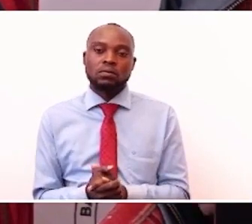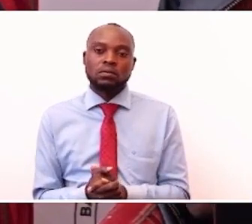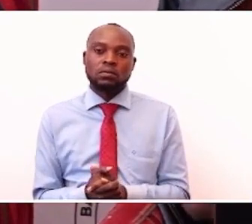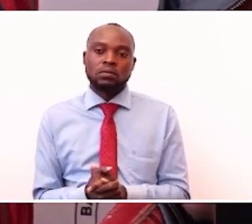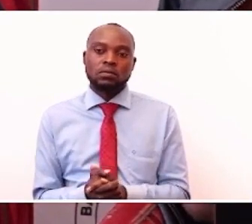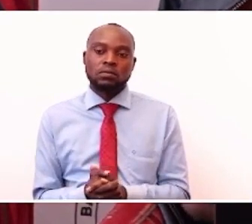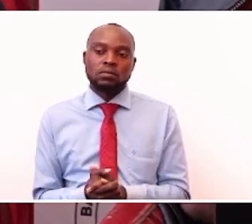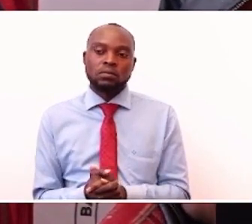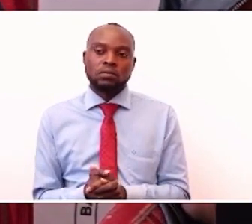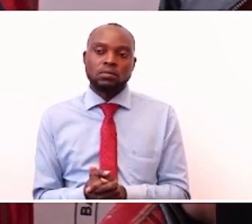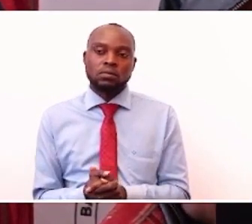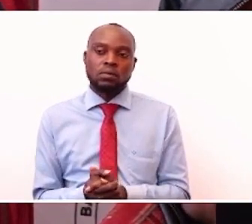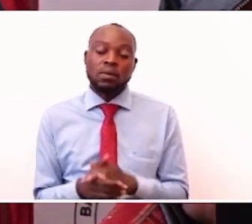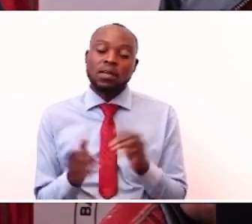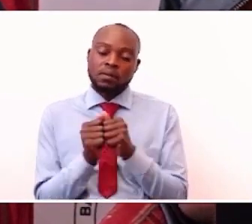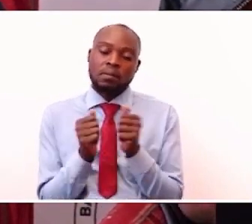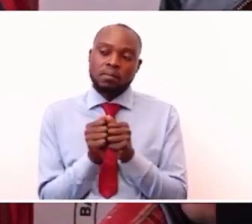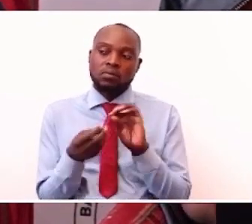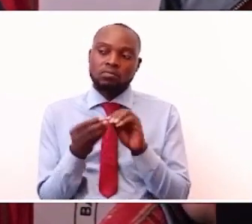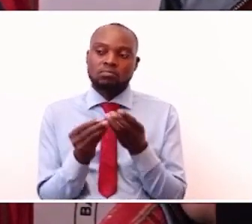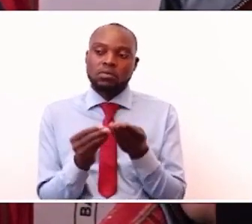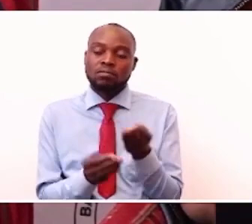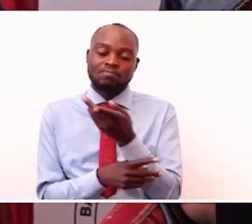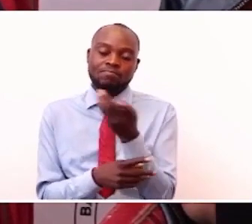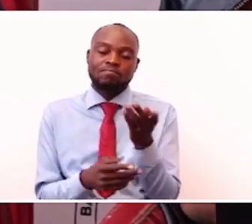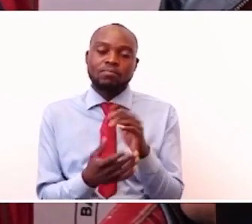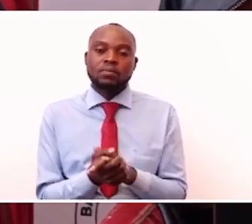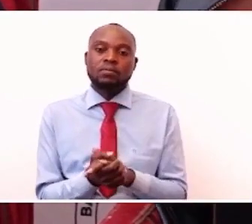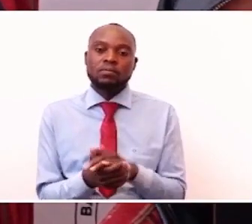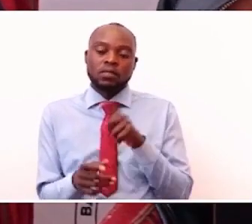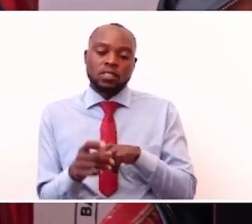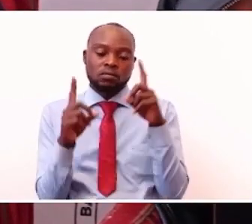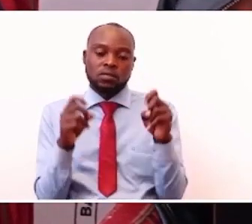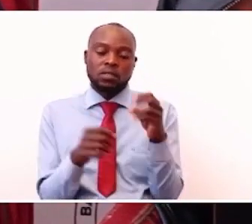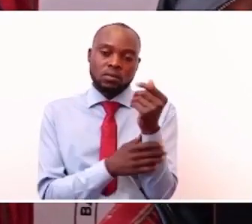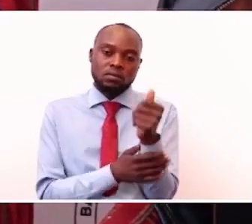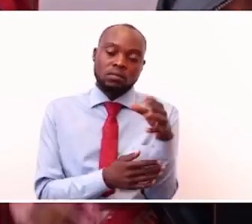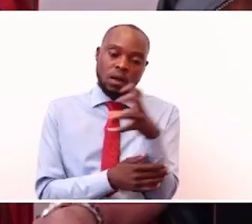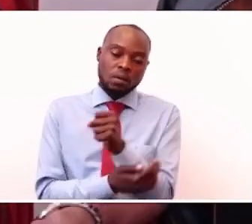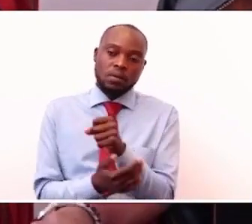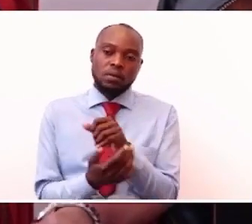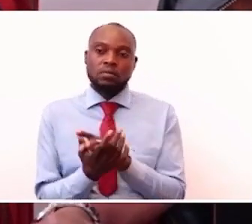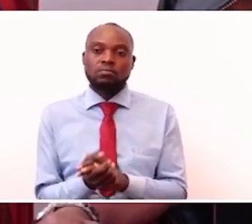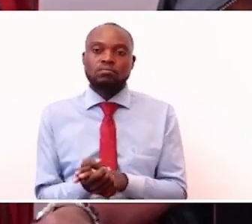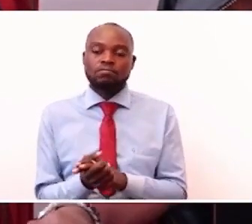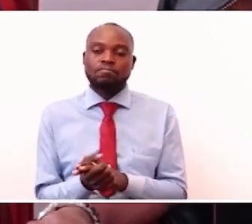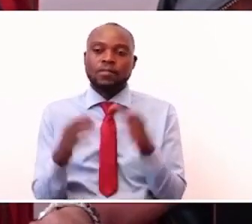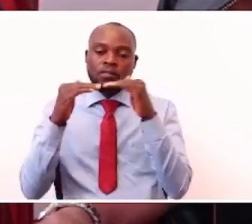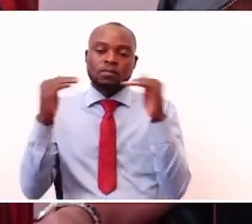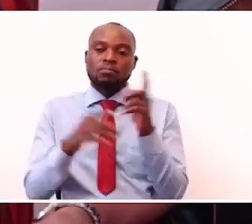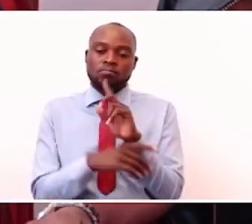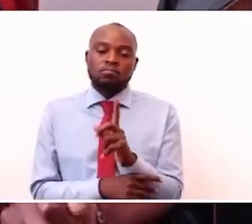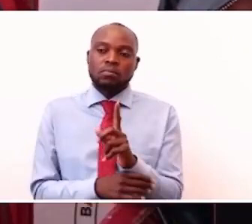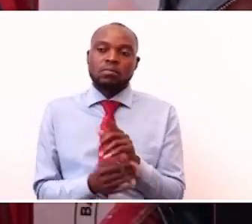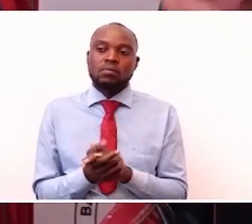they're almost an antithesis of each other. Cryptocurrency exists on the basis of anonymity,